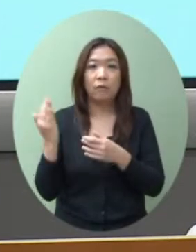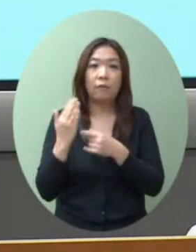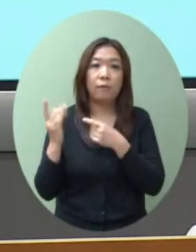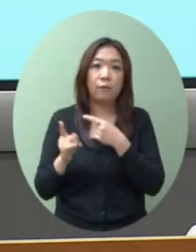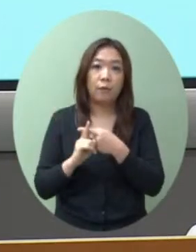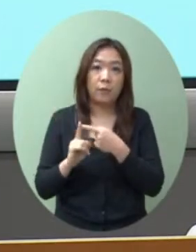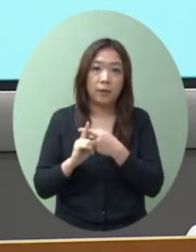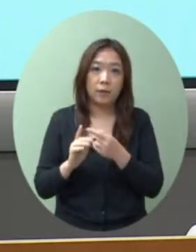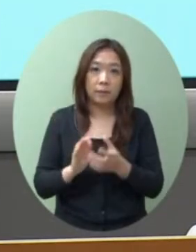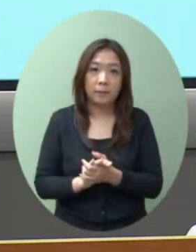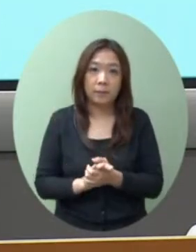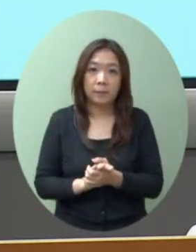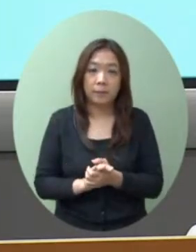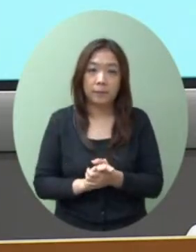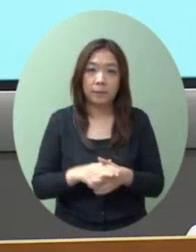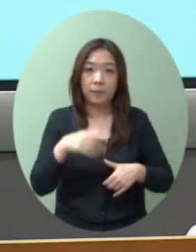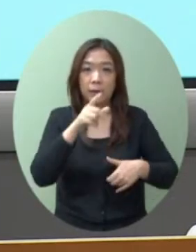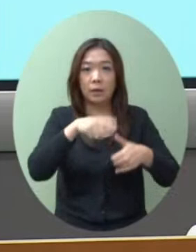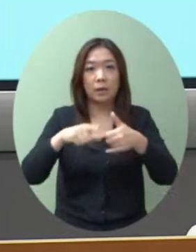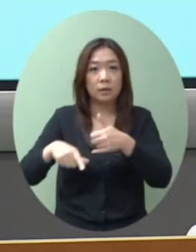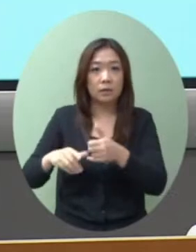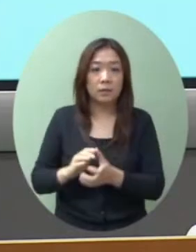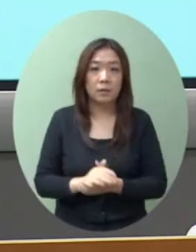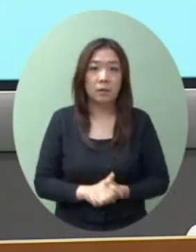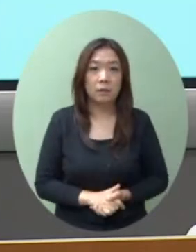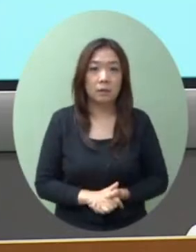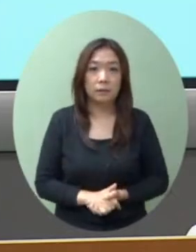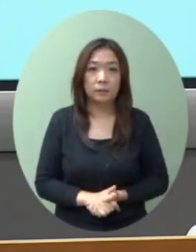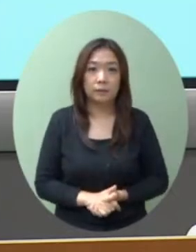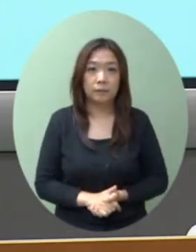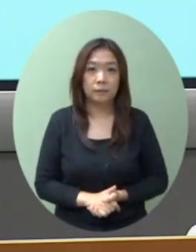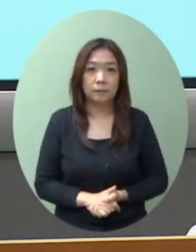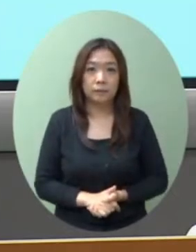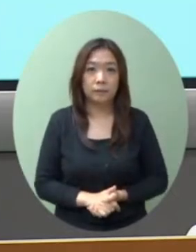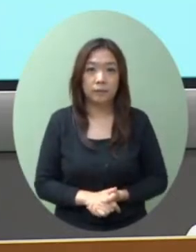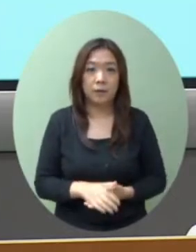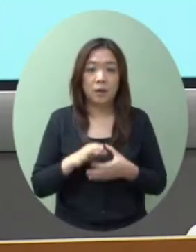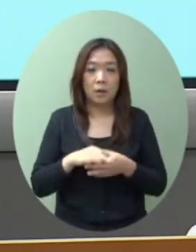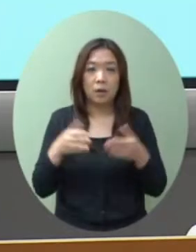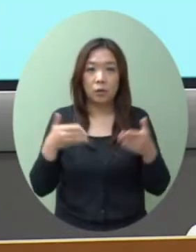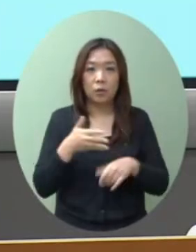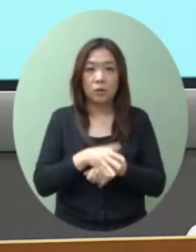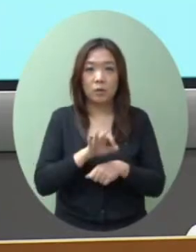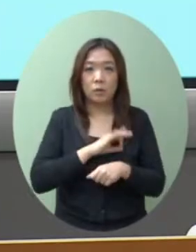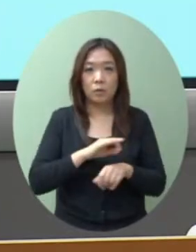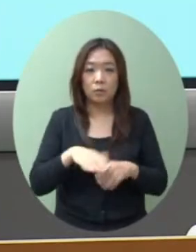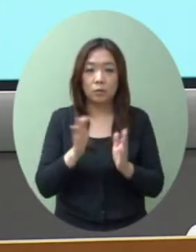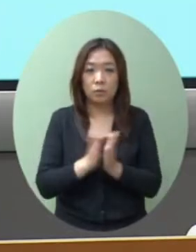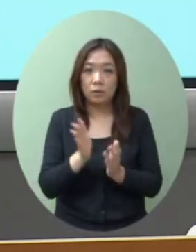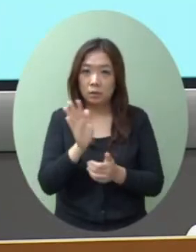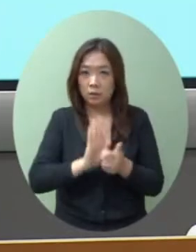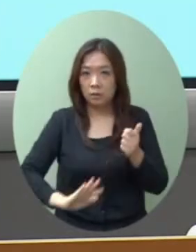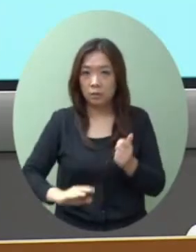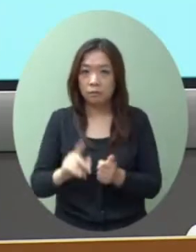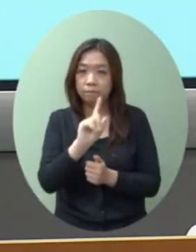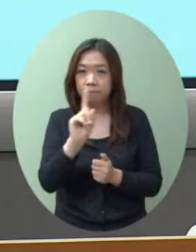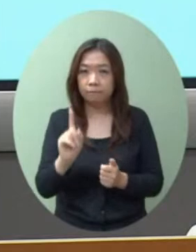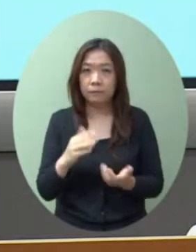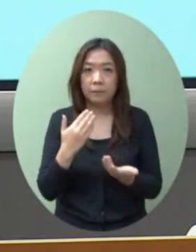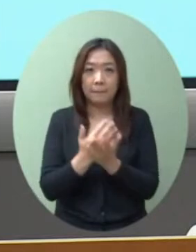risk groups, regarding implications to society as a whole before we roll out the measure.